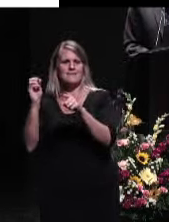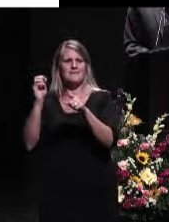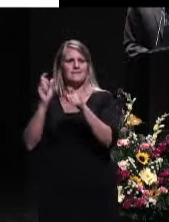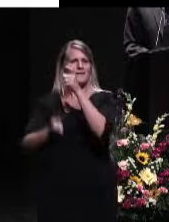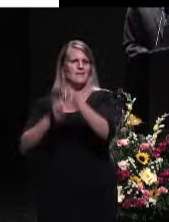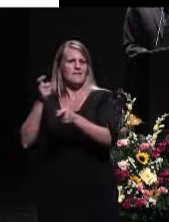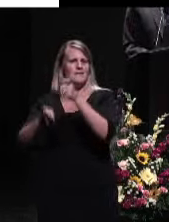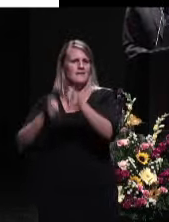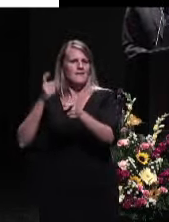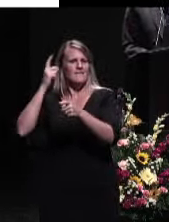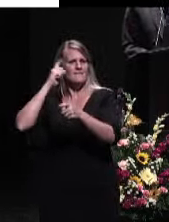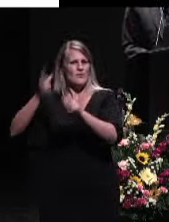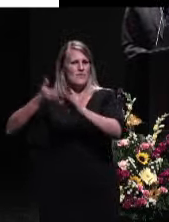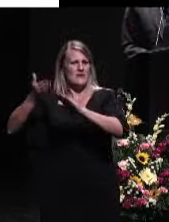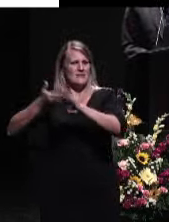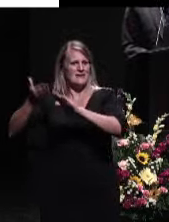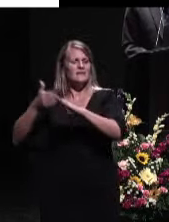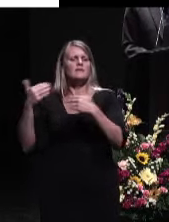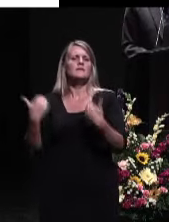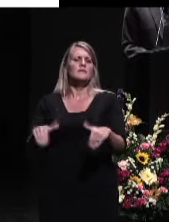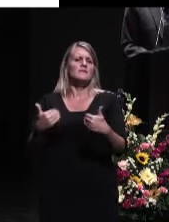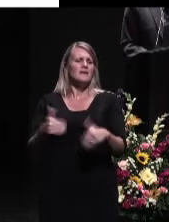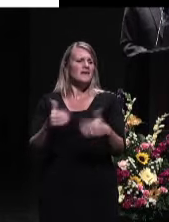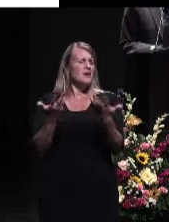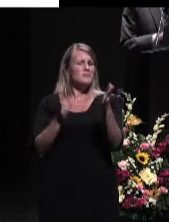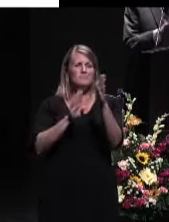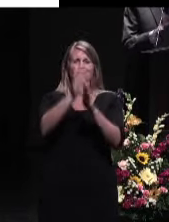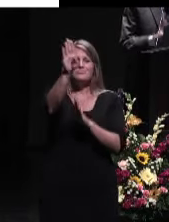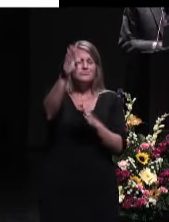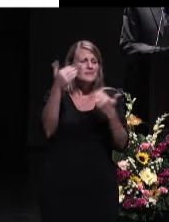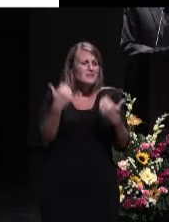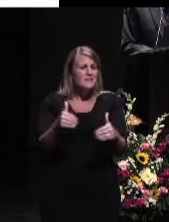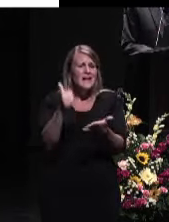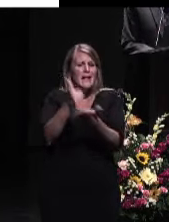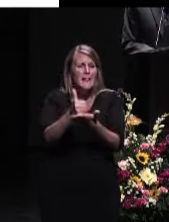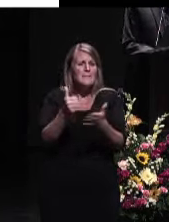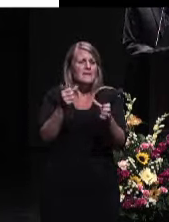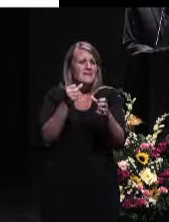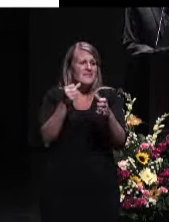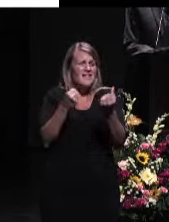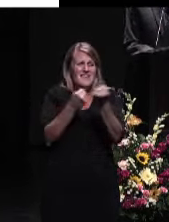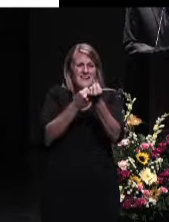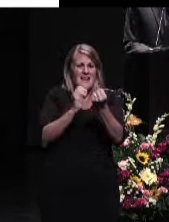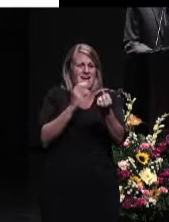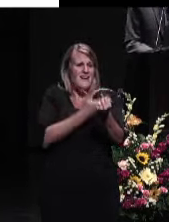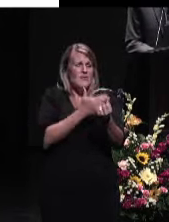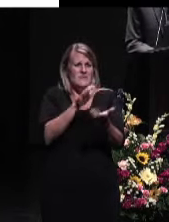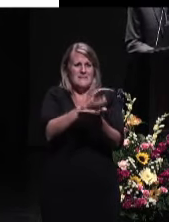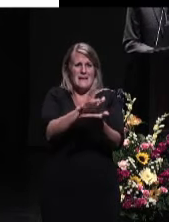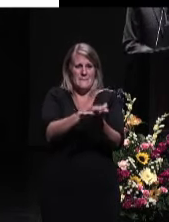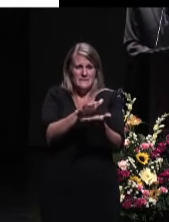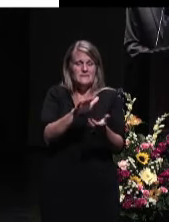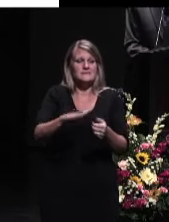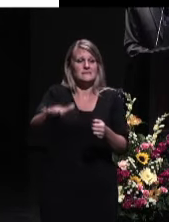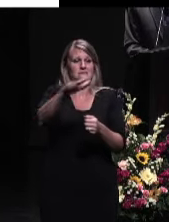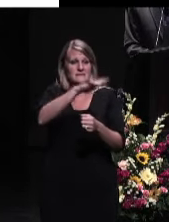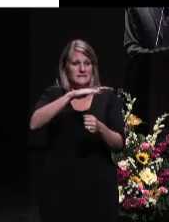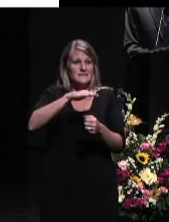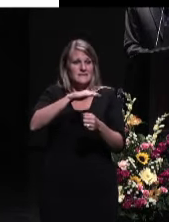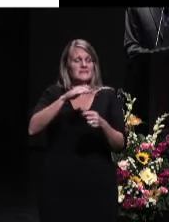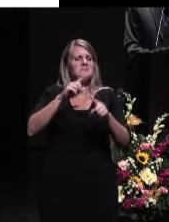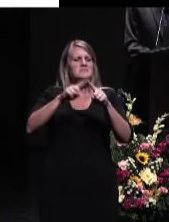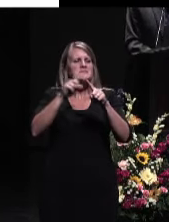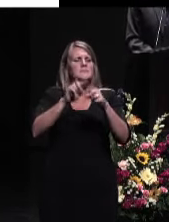operations. So this is a really important breakthrough, and this is something that we have campus-wide programs around entrepreneurial